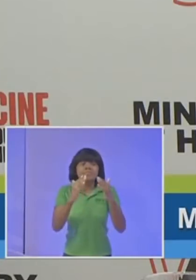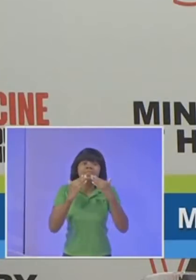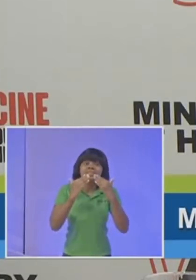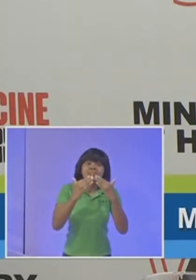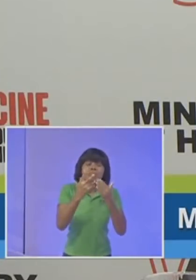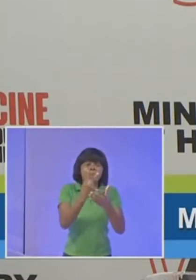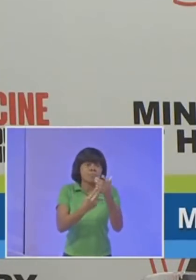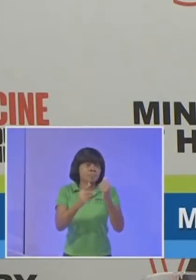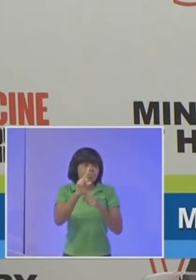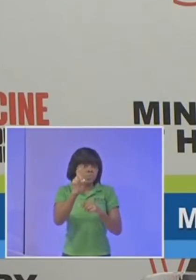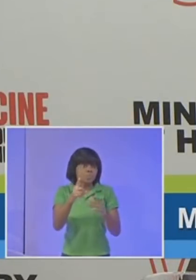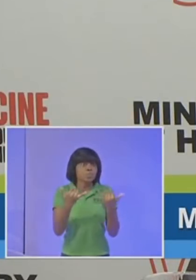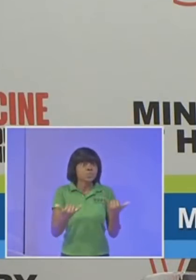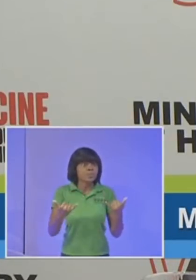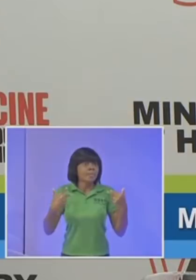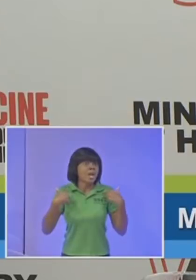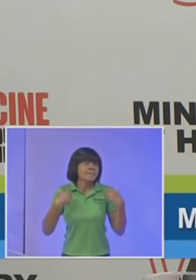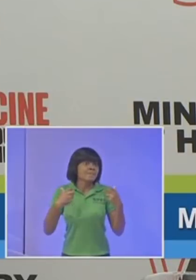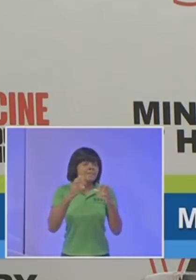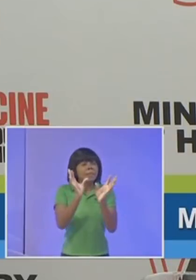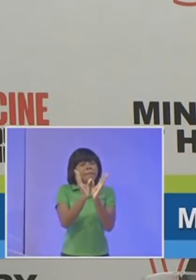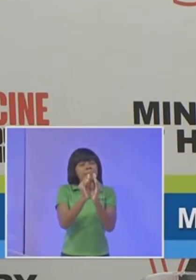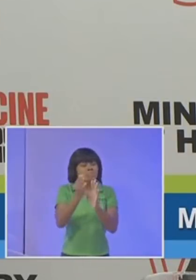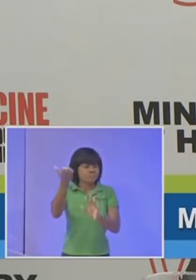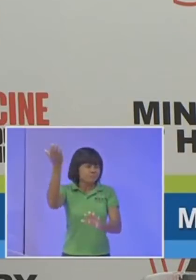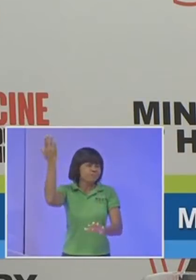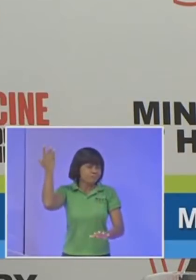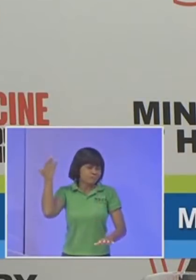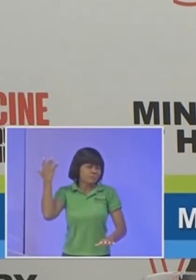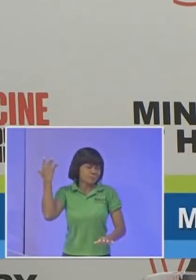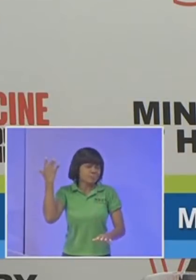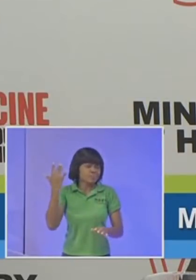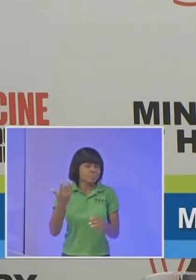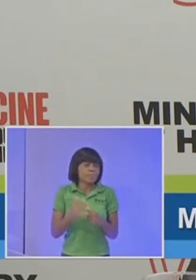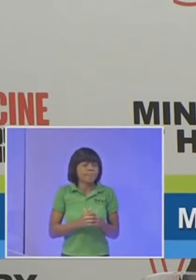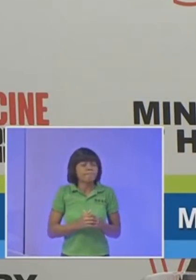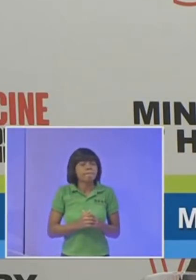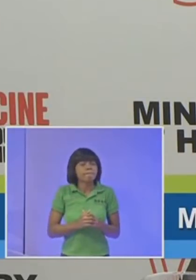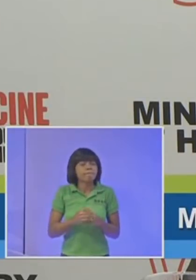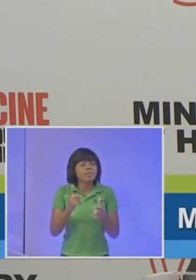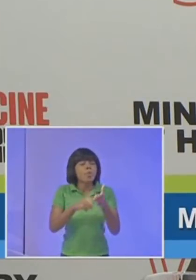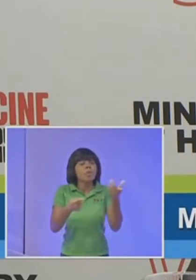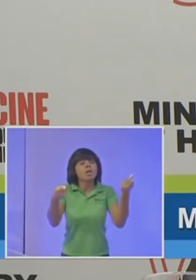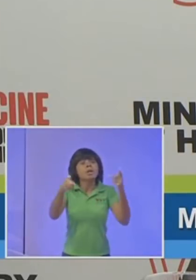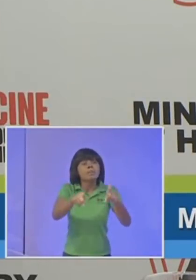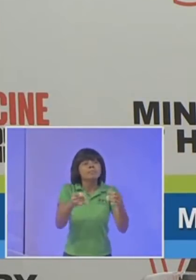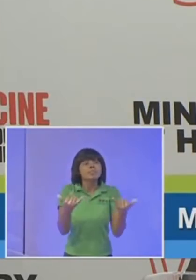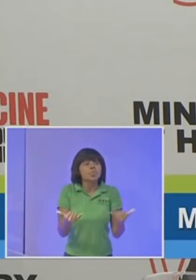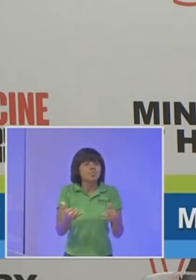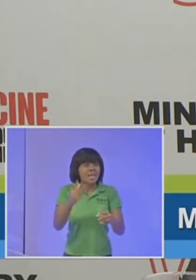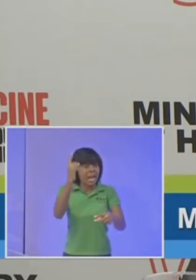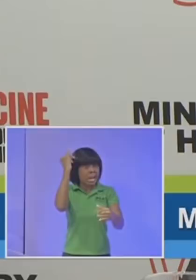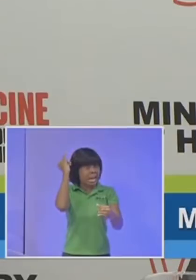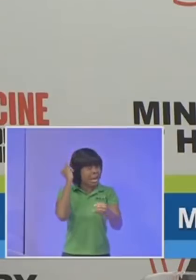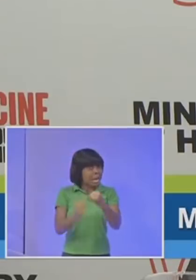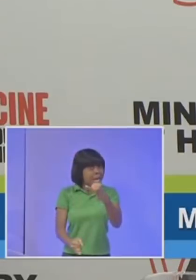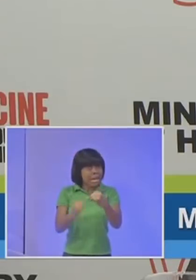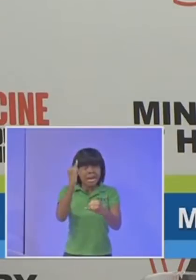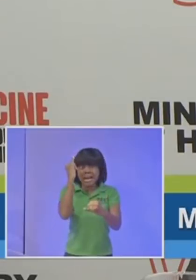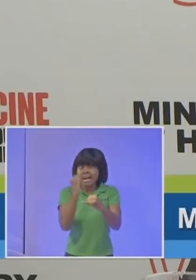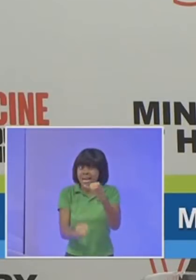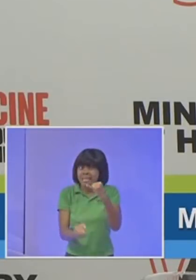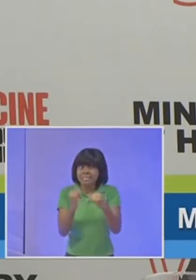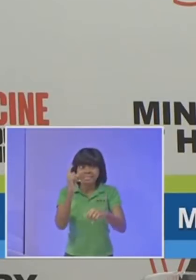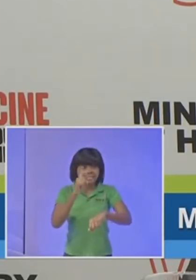Minister Bacchus. What we are doing now, we are in the final stages of data verification by actually